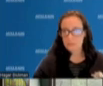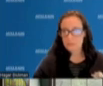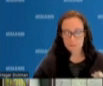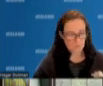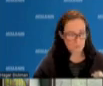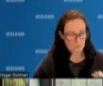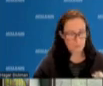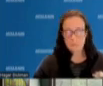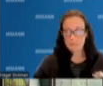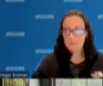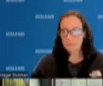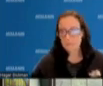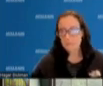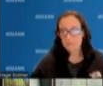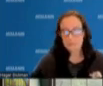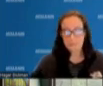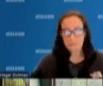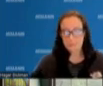You might be muted.